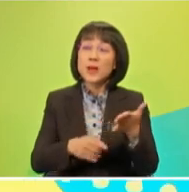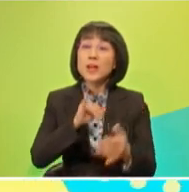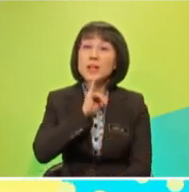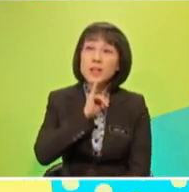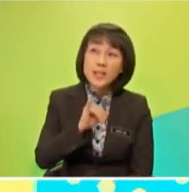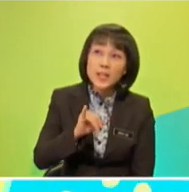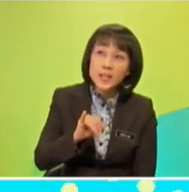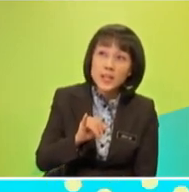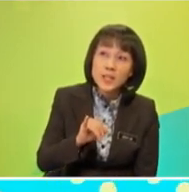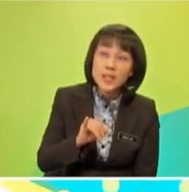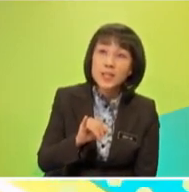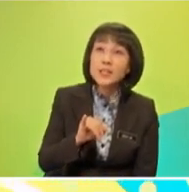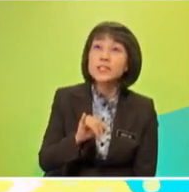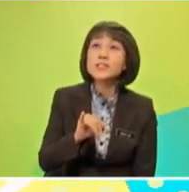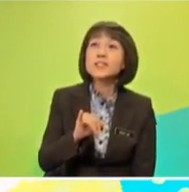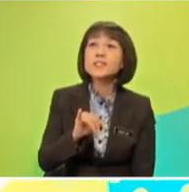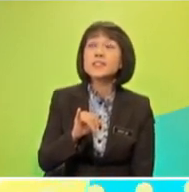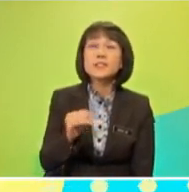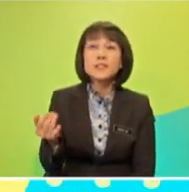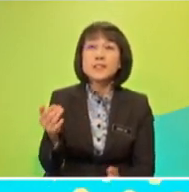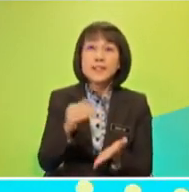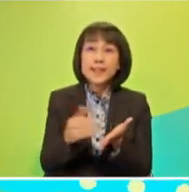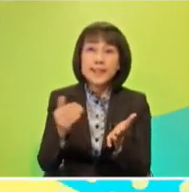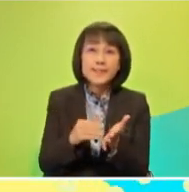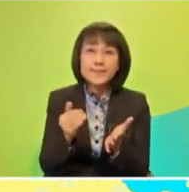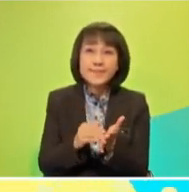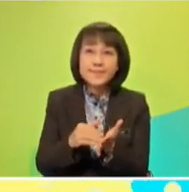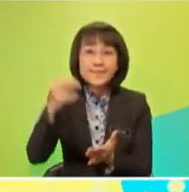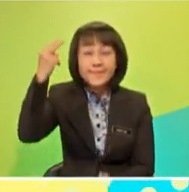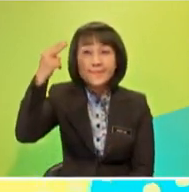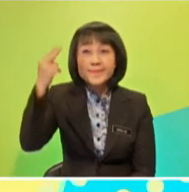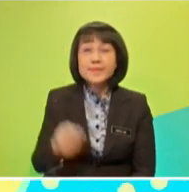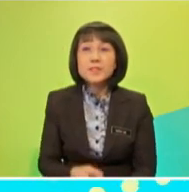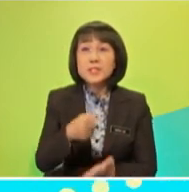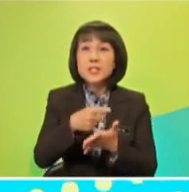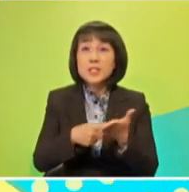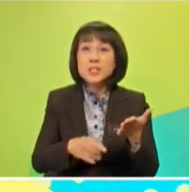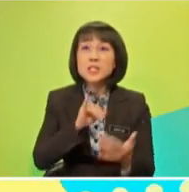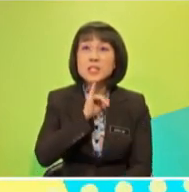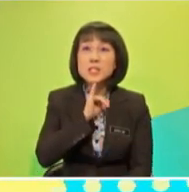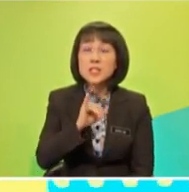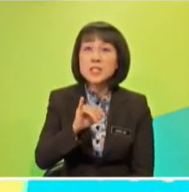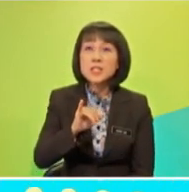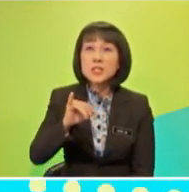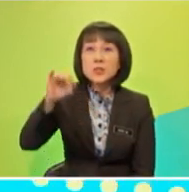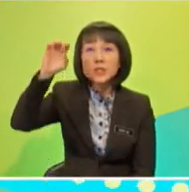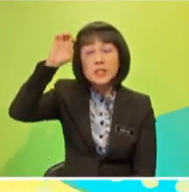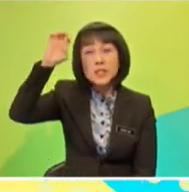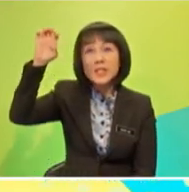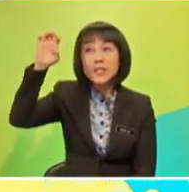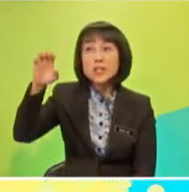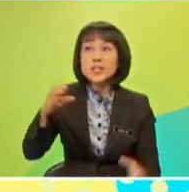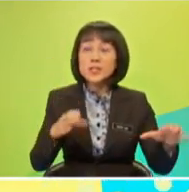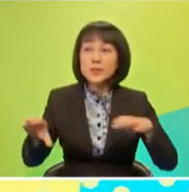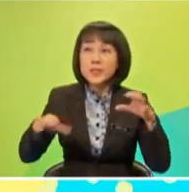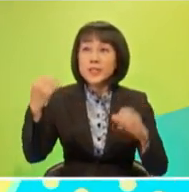What he is doing? Again, Haris? What? What he is doing? What's